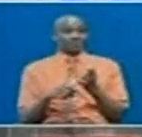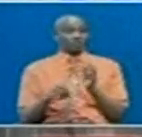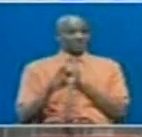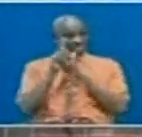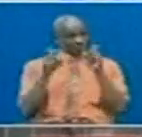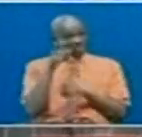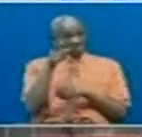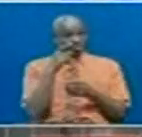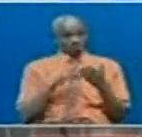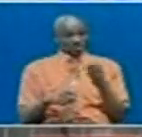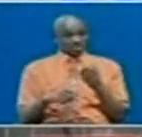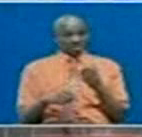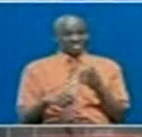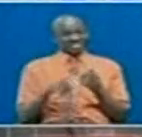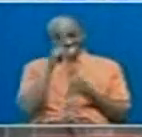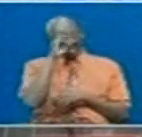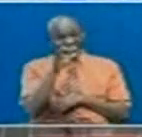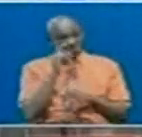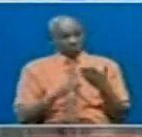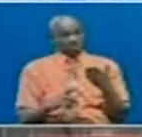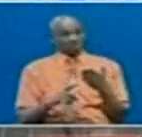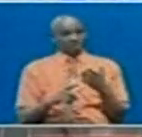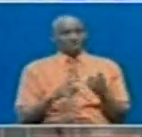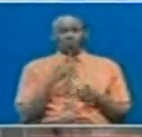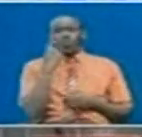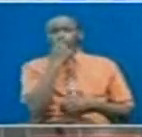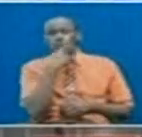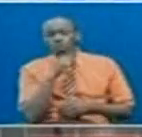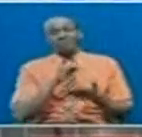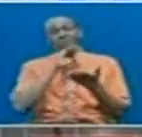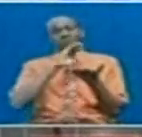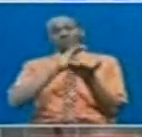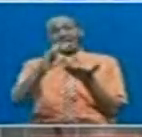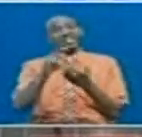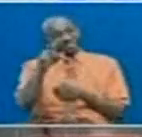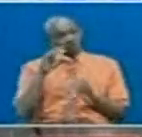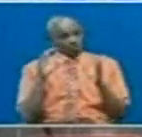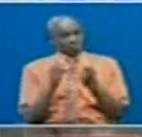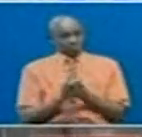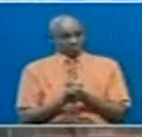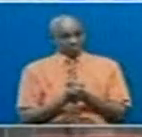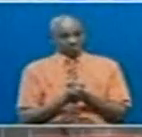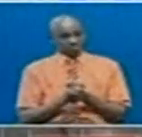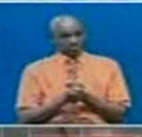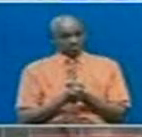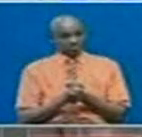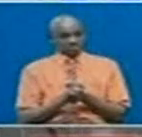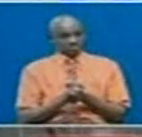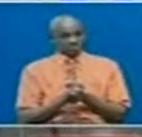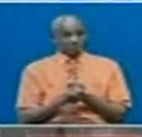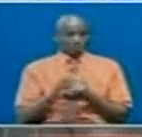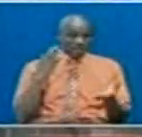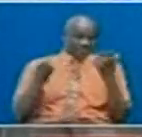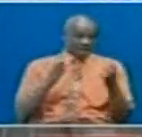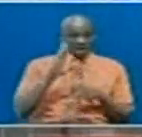interrogated very seriously is who is funding these people, whether they are Boko